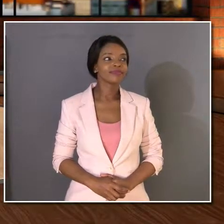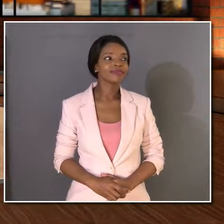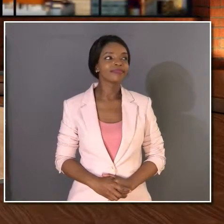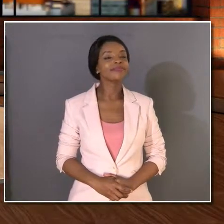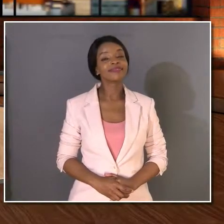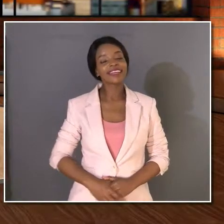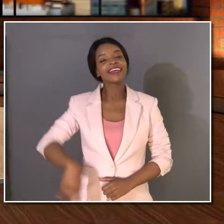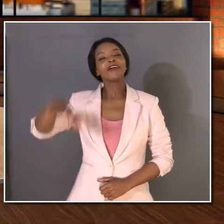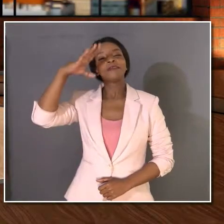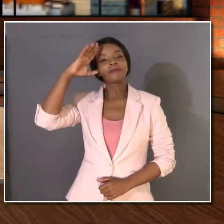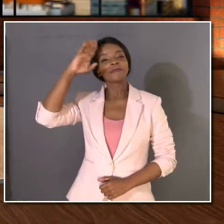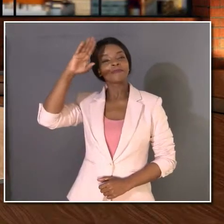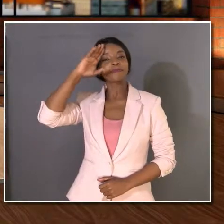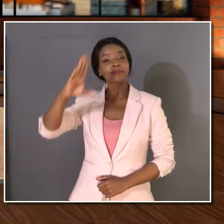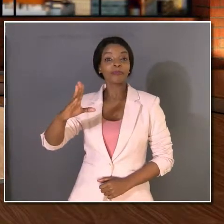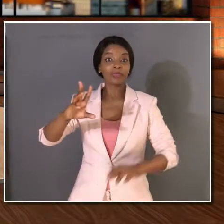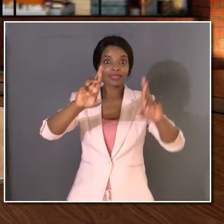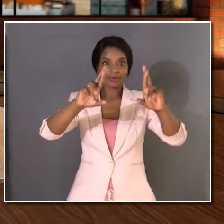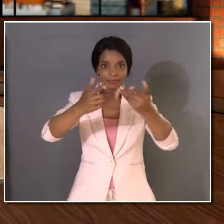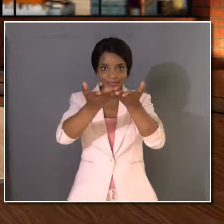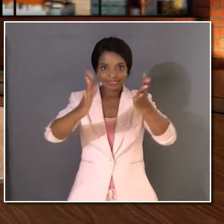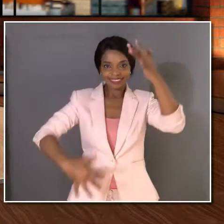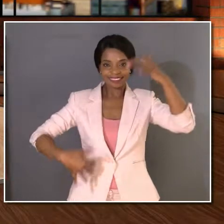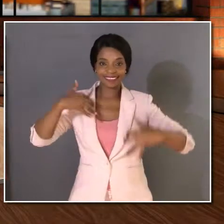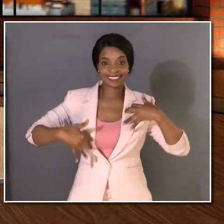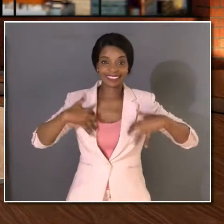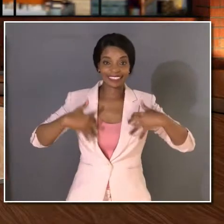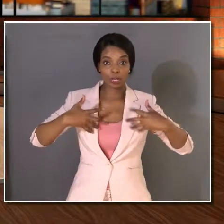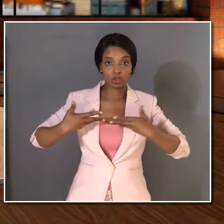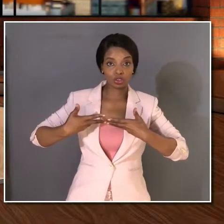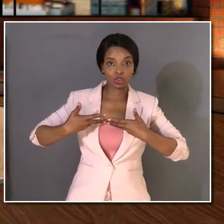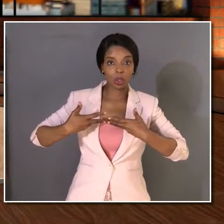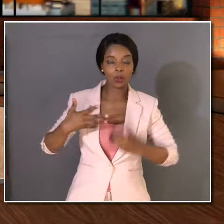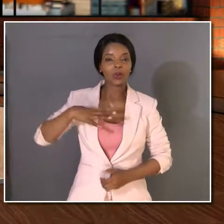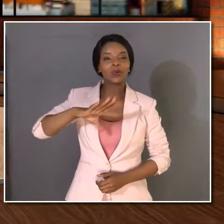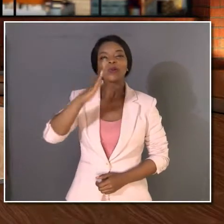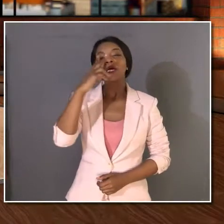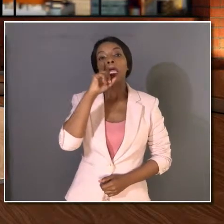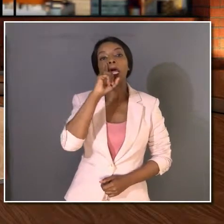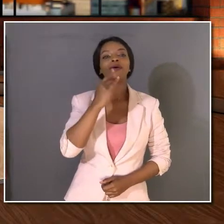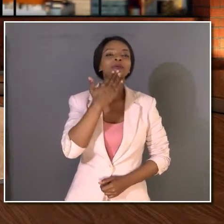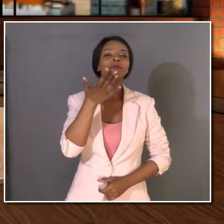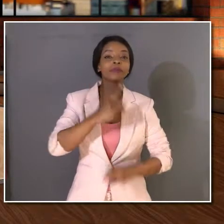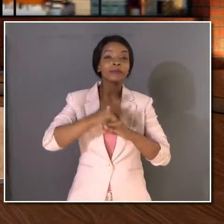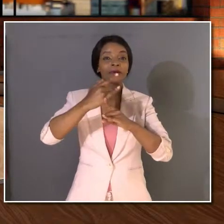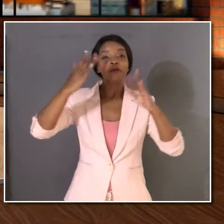Hi, I hope everybody is as excited as I am to find out the winners of our 10th Social Innovation Awards and 5th